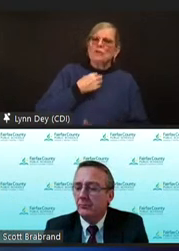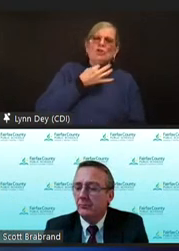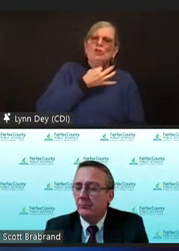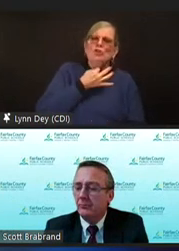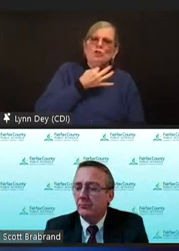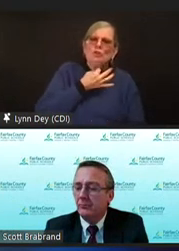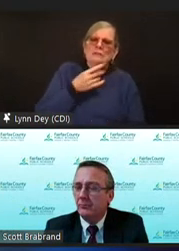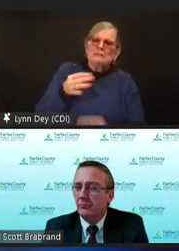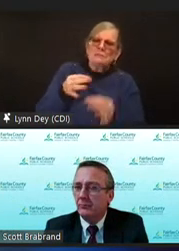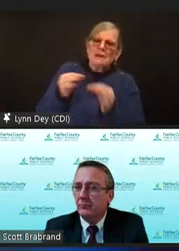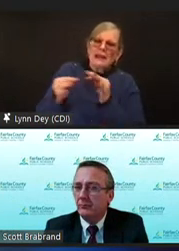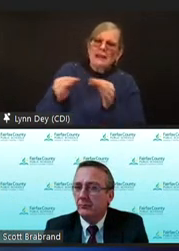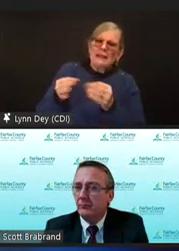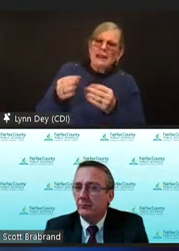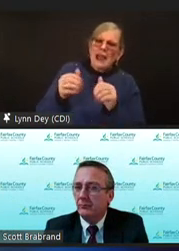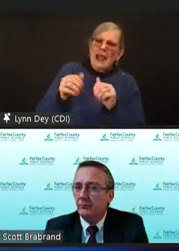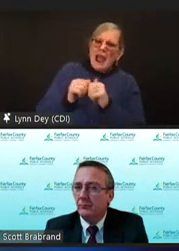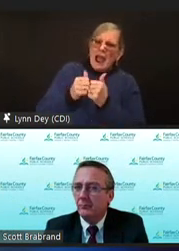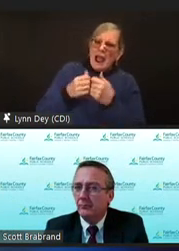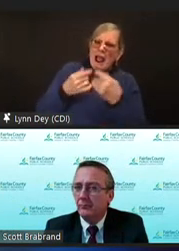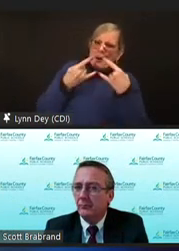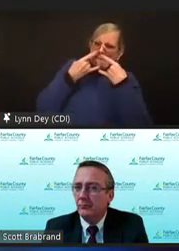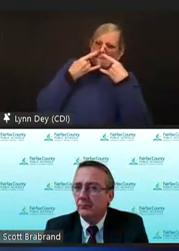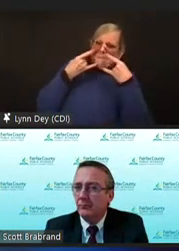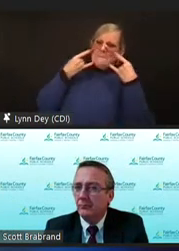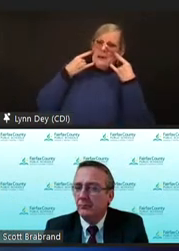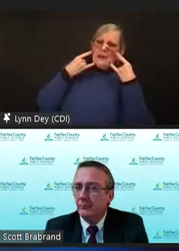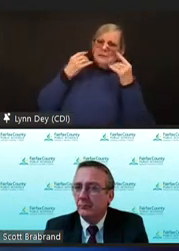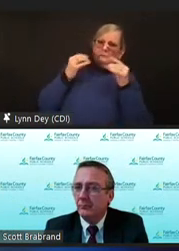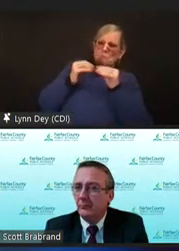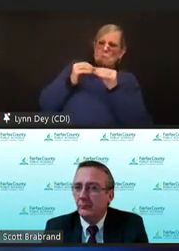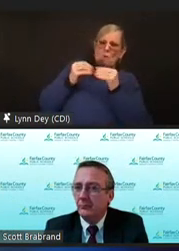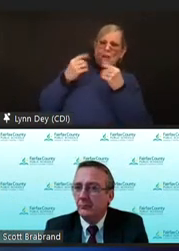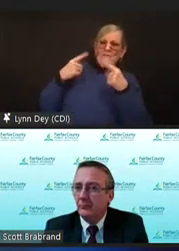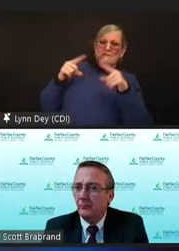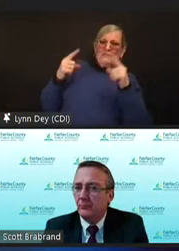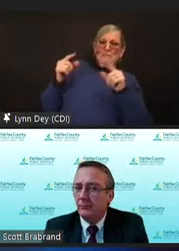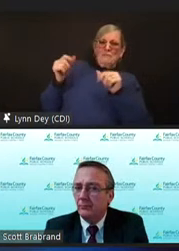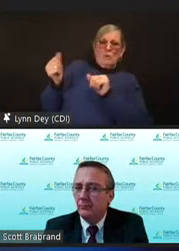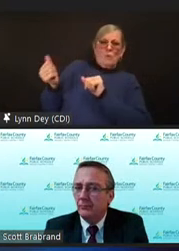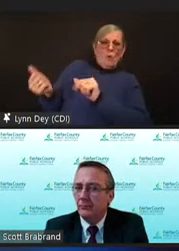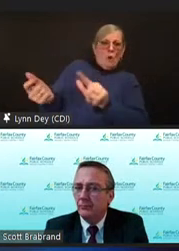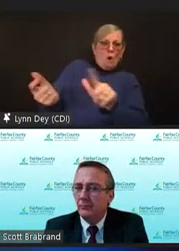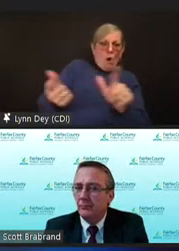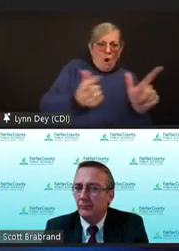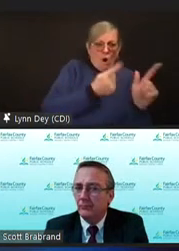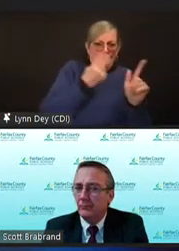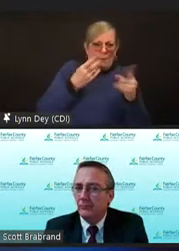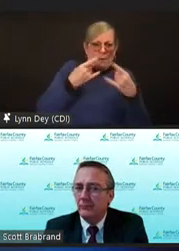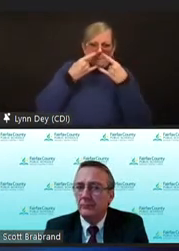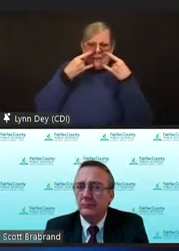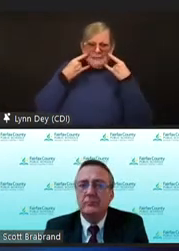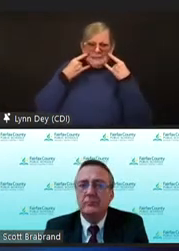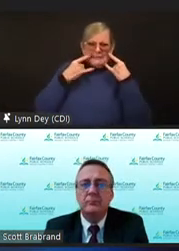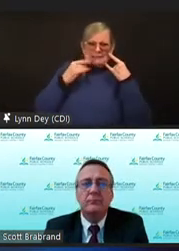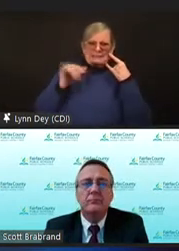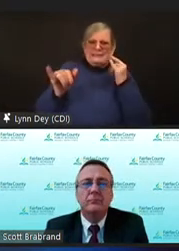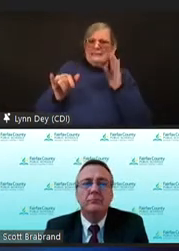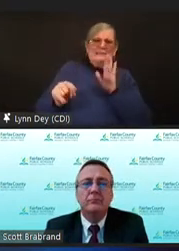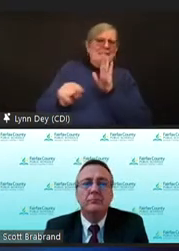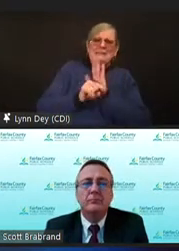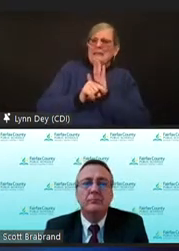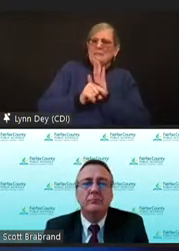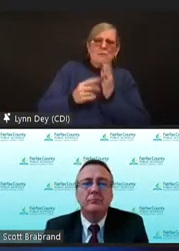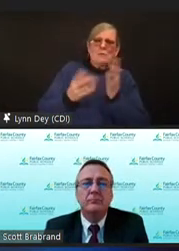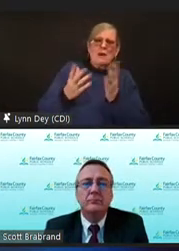how masking is more effective when everyone is wearing them, and also the repercussions of, if we did do optional